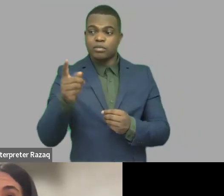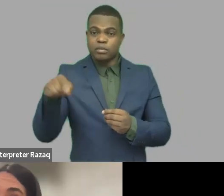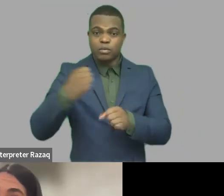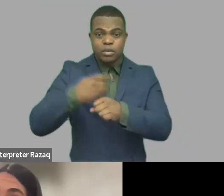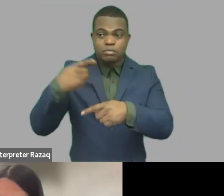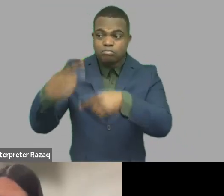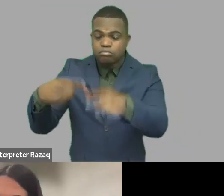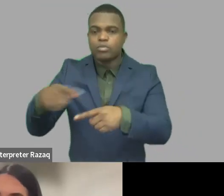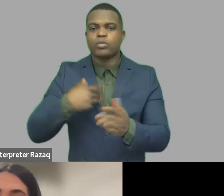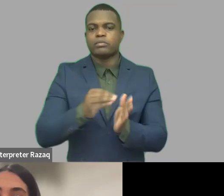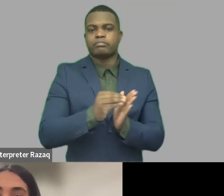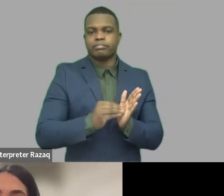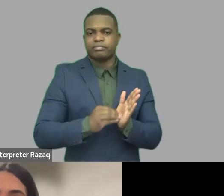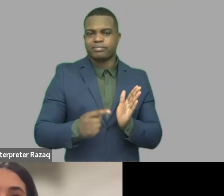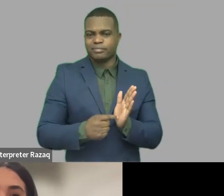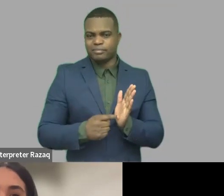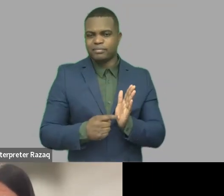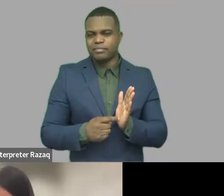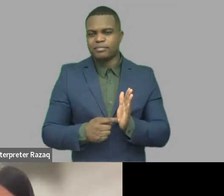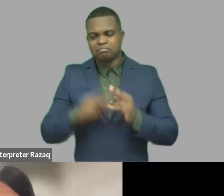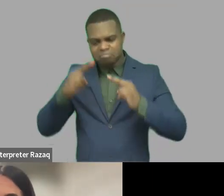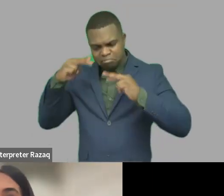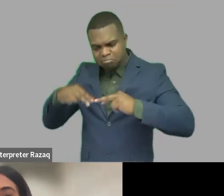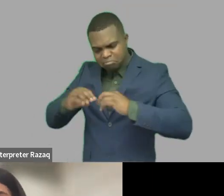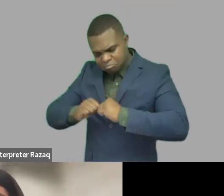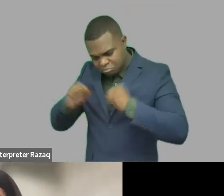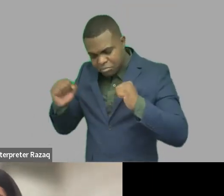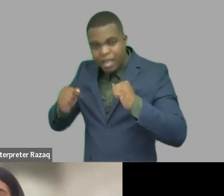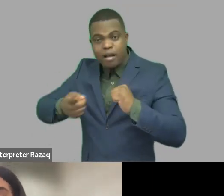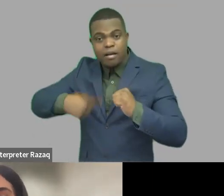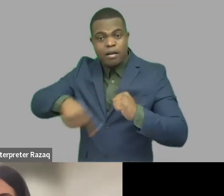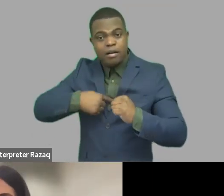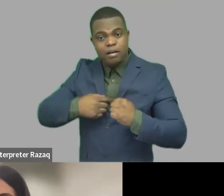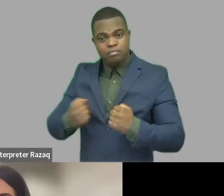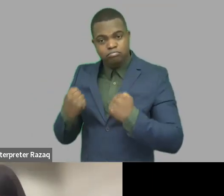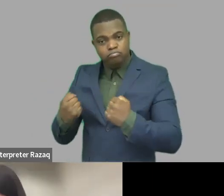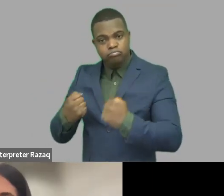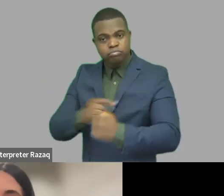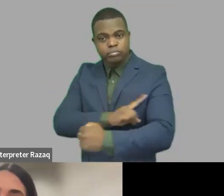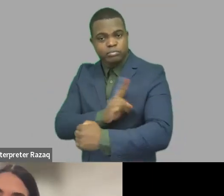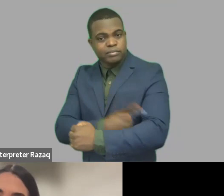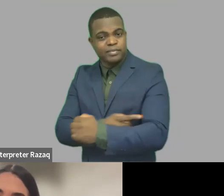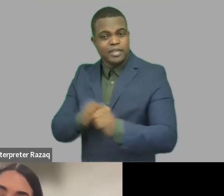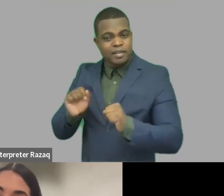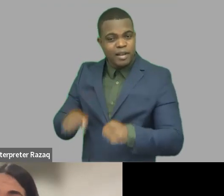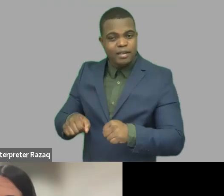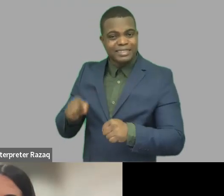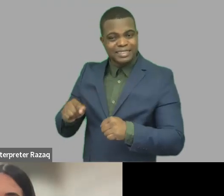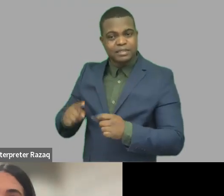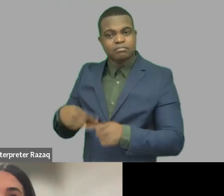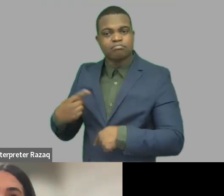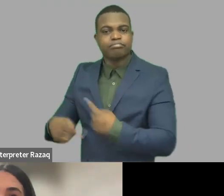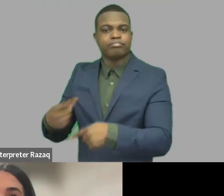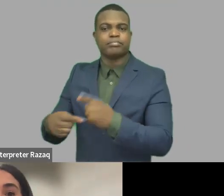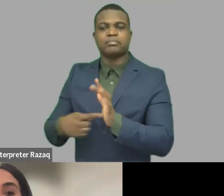Geneva during the Pegasus project. And we called with other organizations, together with Amnesty, Human Rights Watch, and Access